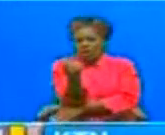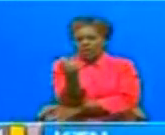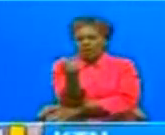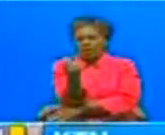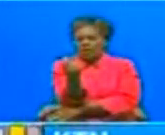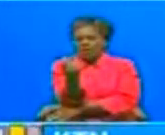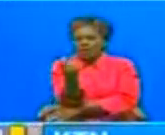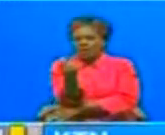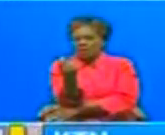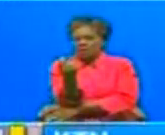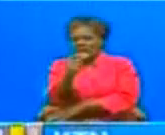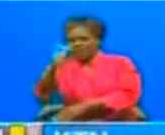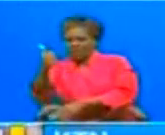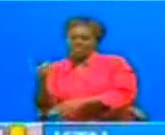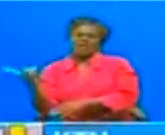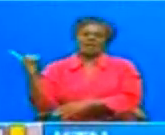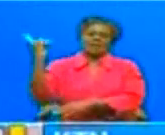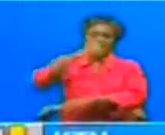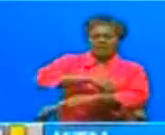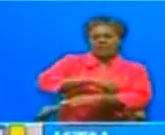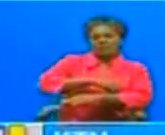to another date